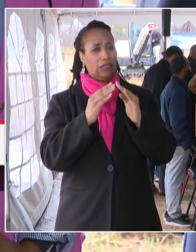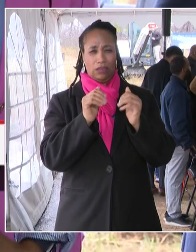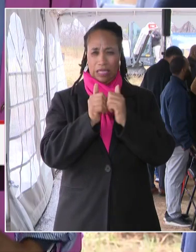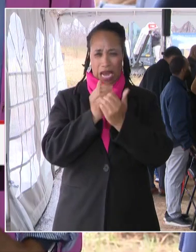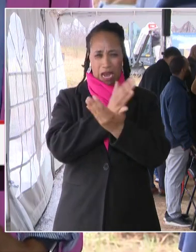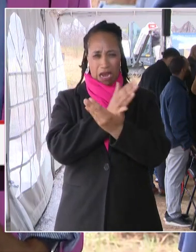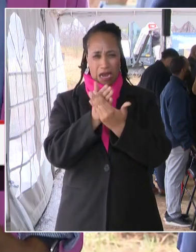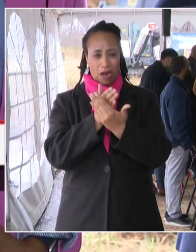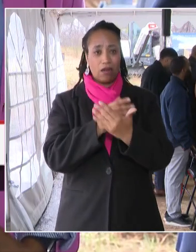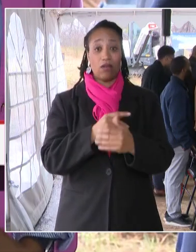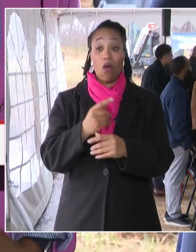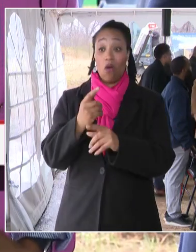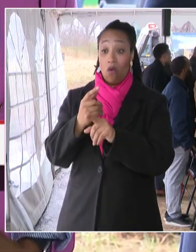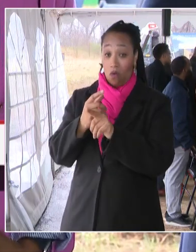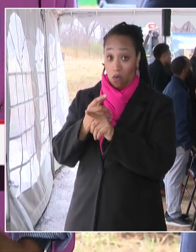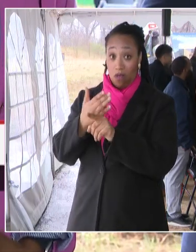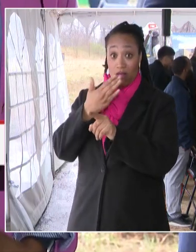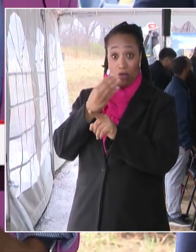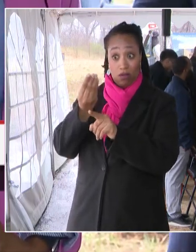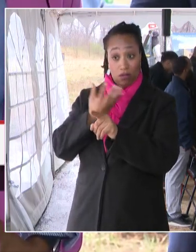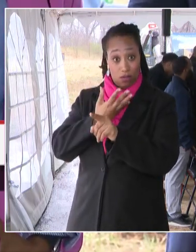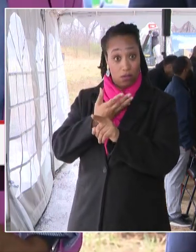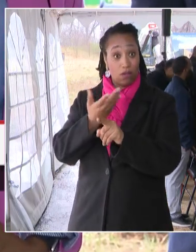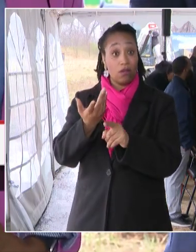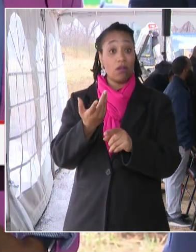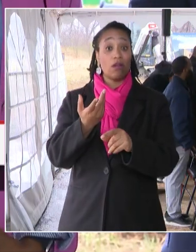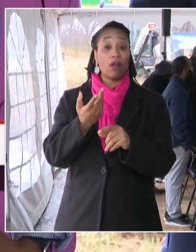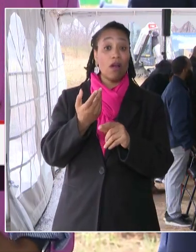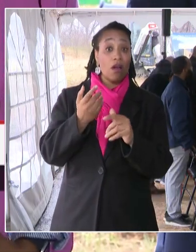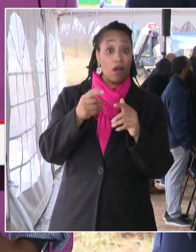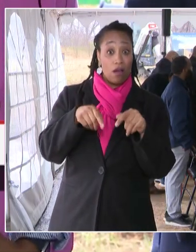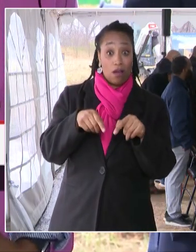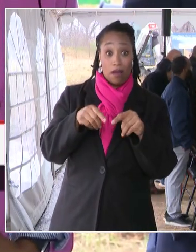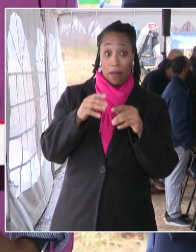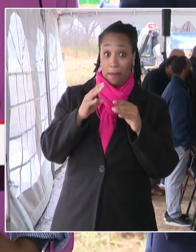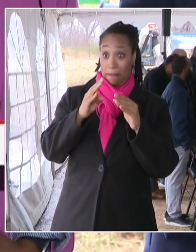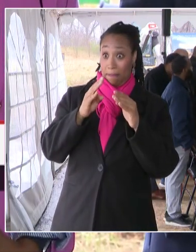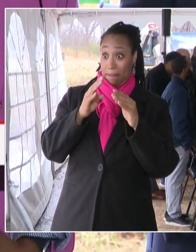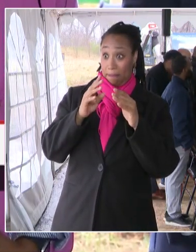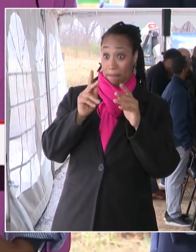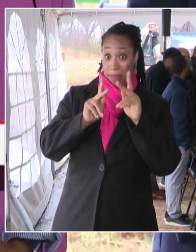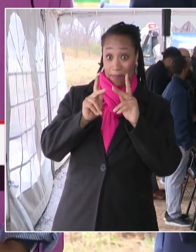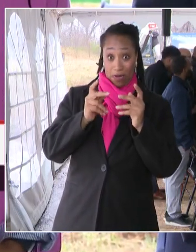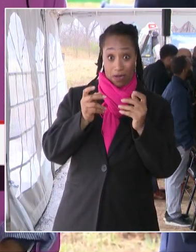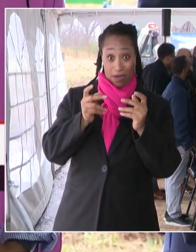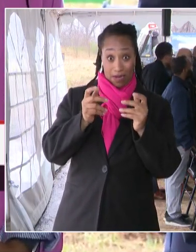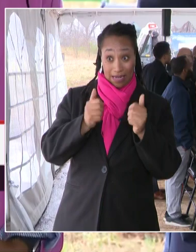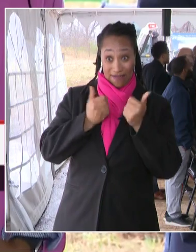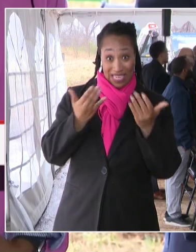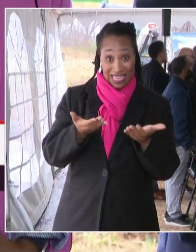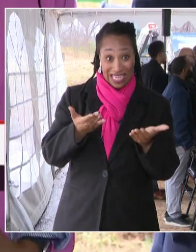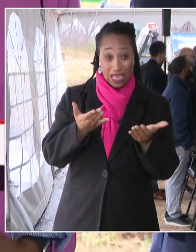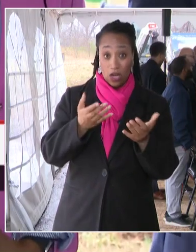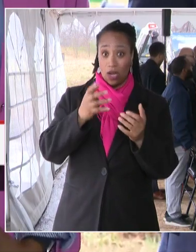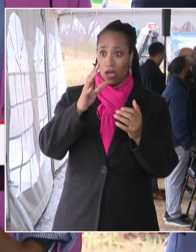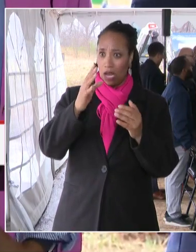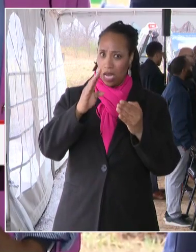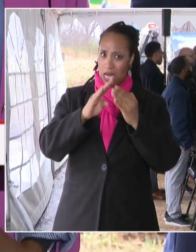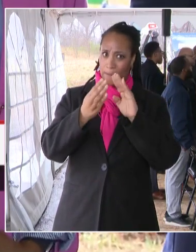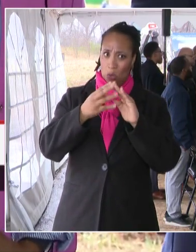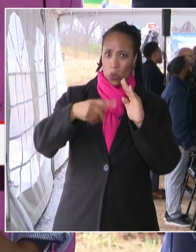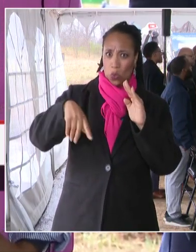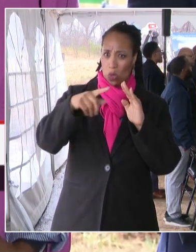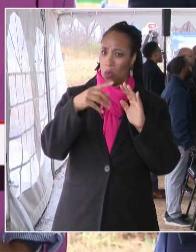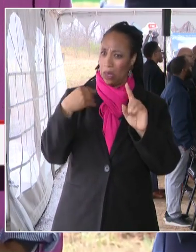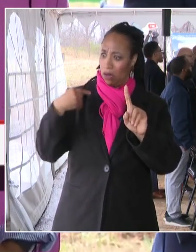living here, but this is indeed a new community that's developed over many, many years,